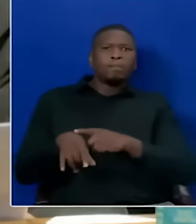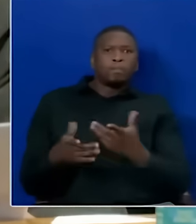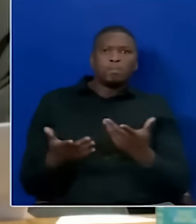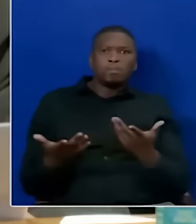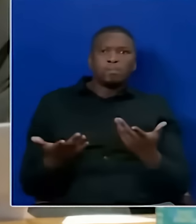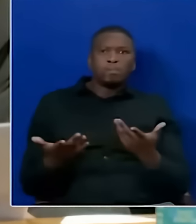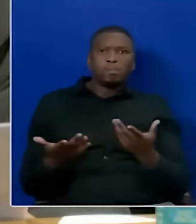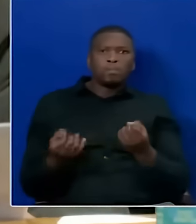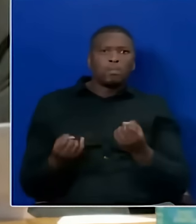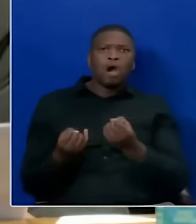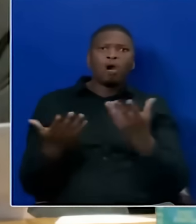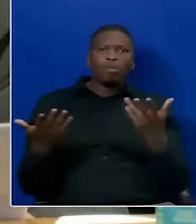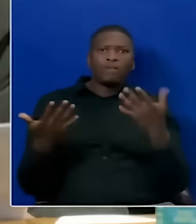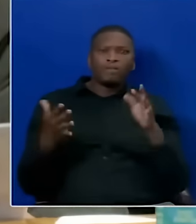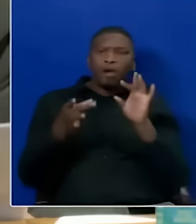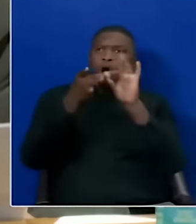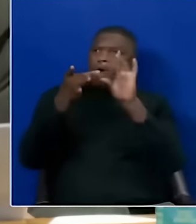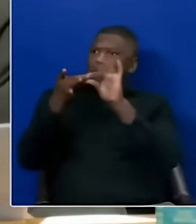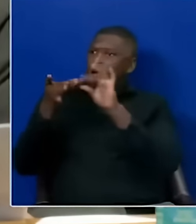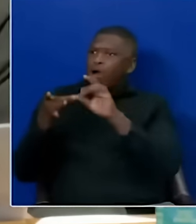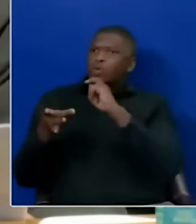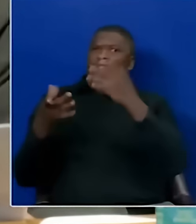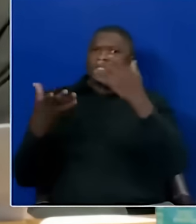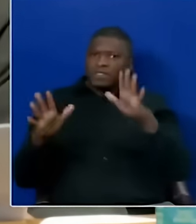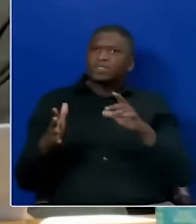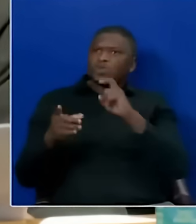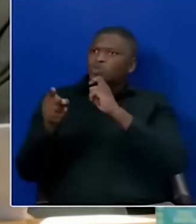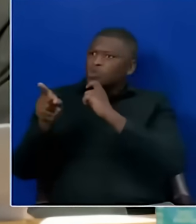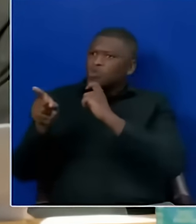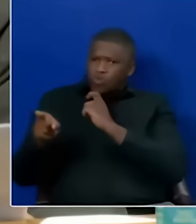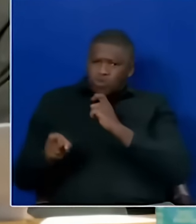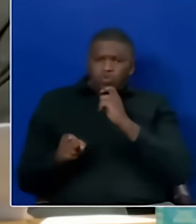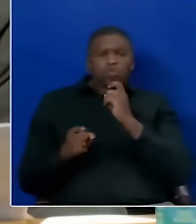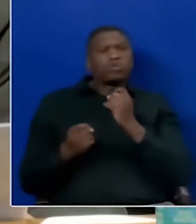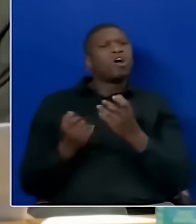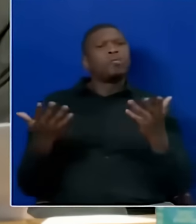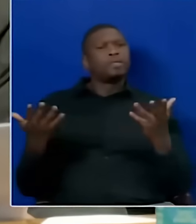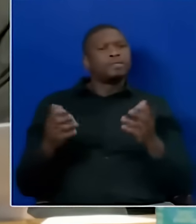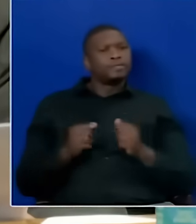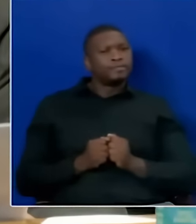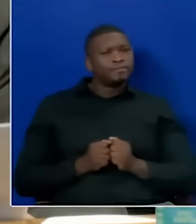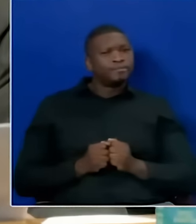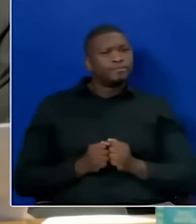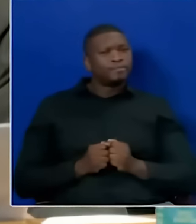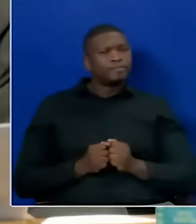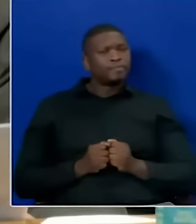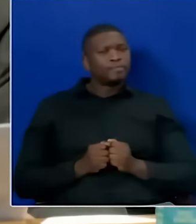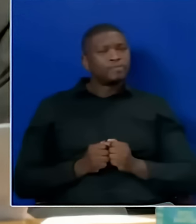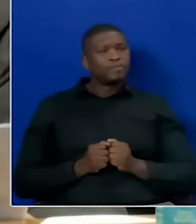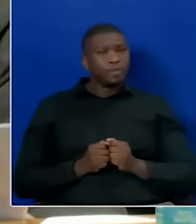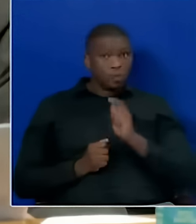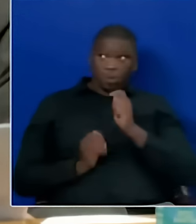to gun 5? I'll point out this is not in your statement, so it's additional to your statement because these